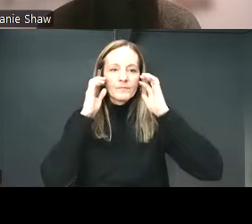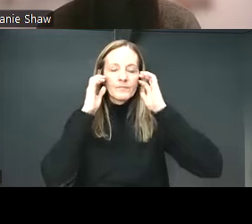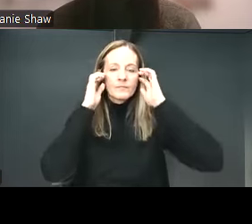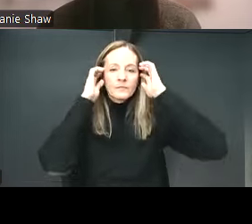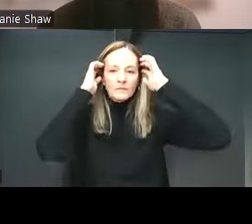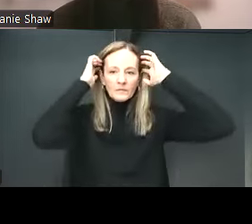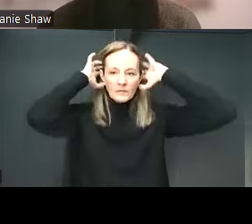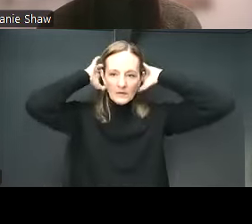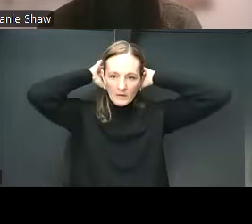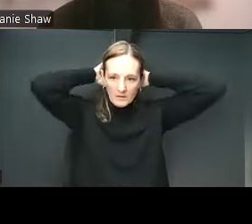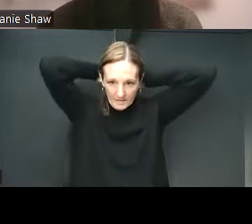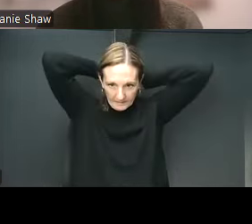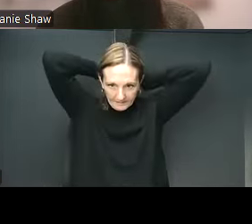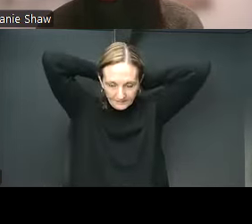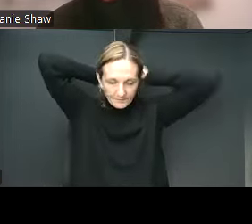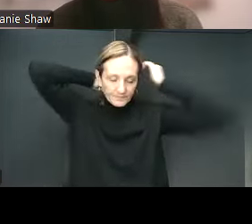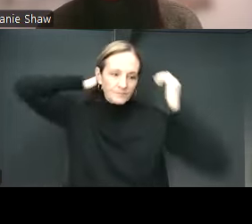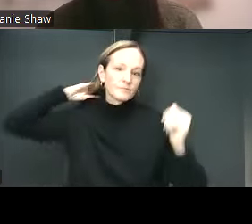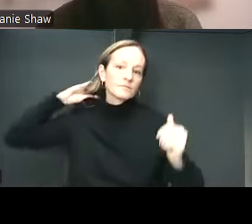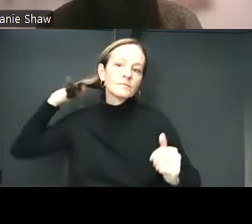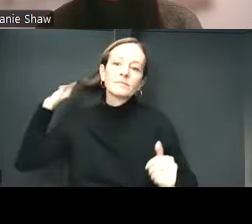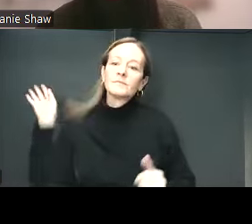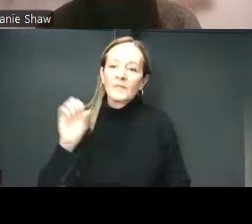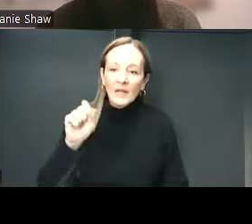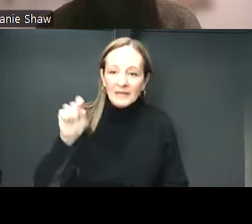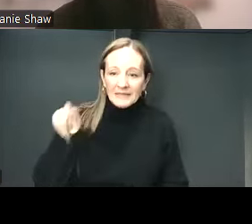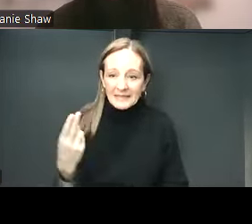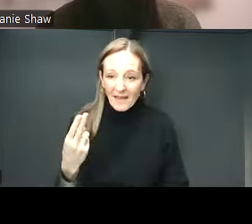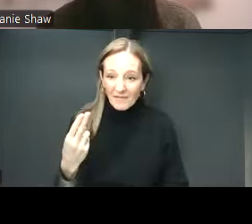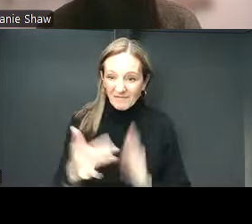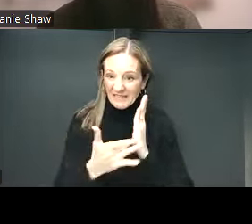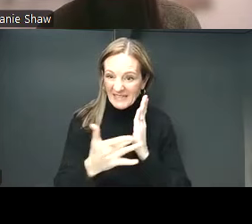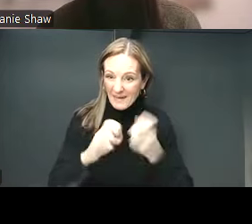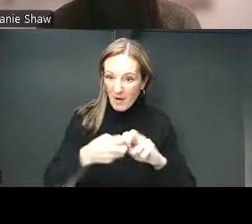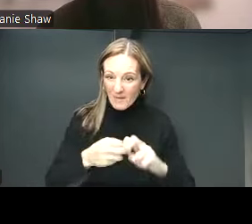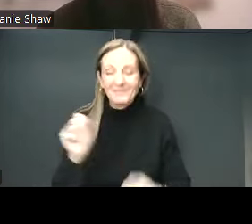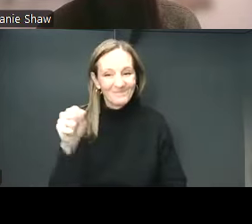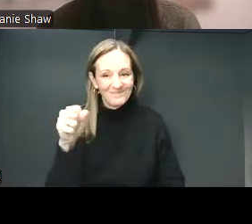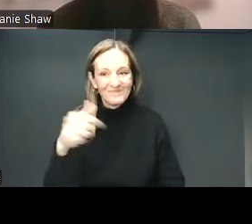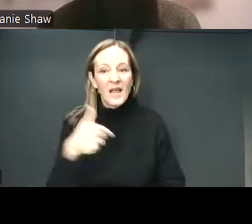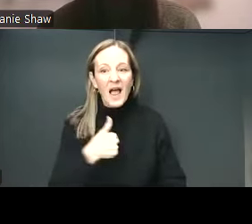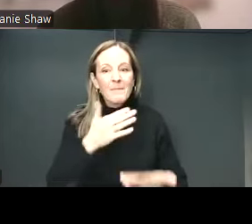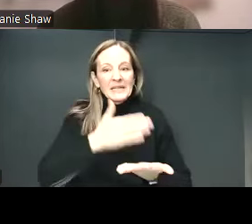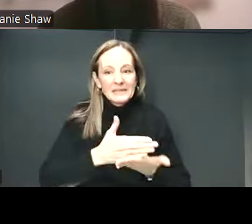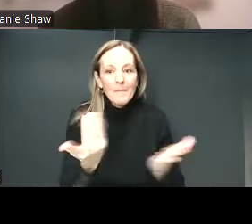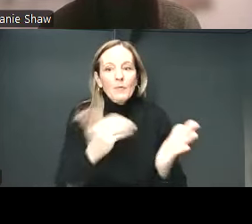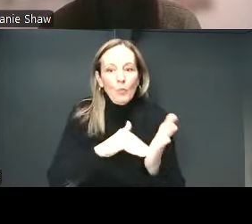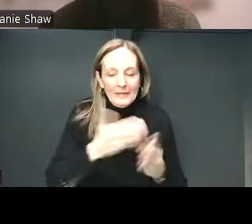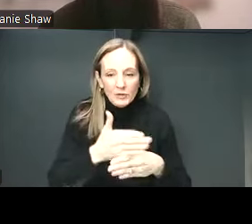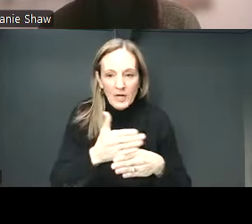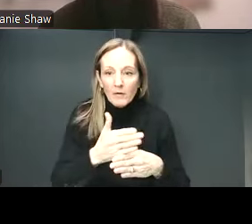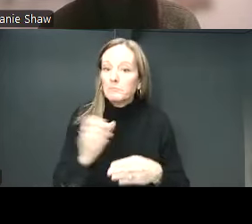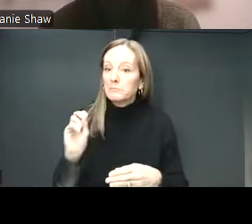Steph, are you having tech issues? Yeah, I think it stopped. Let me try and Okay. stop and reshare one more time. Okay.